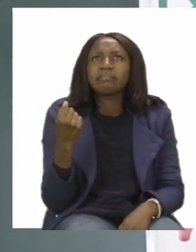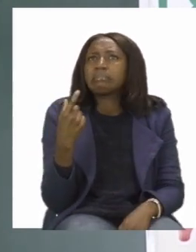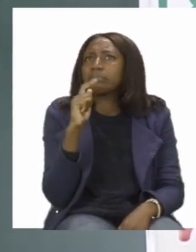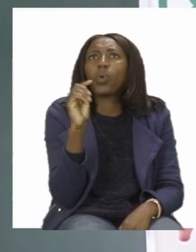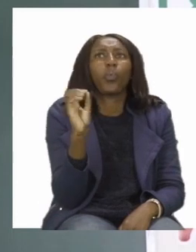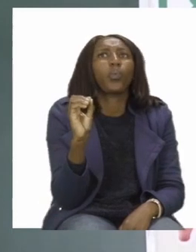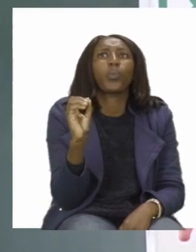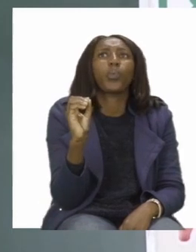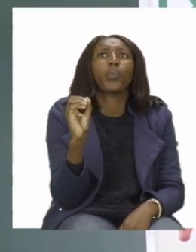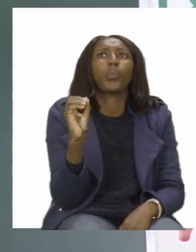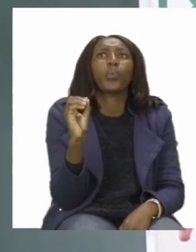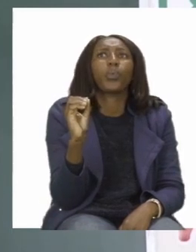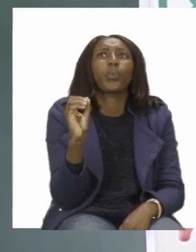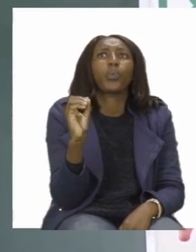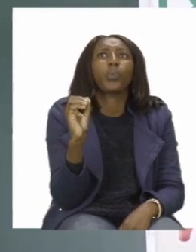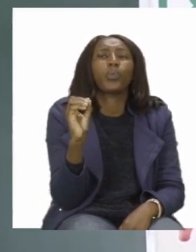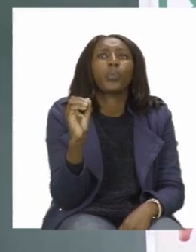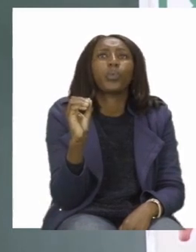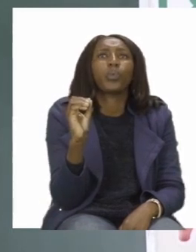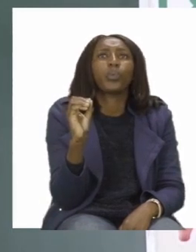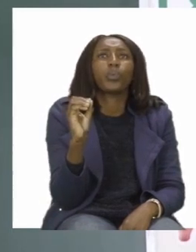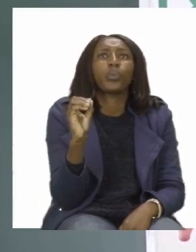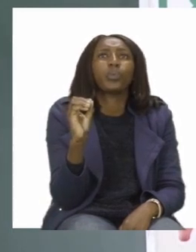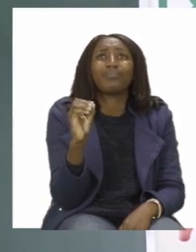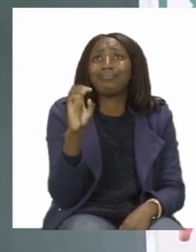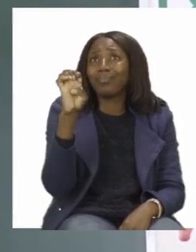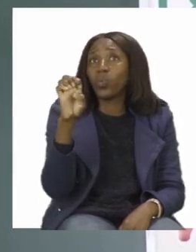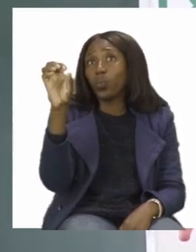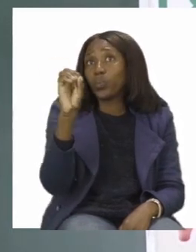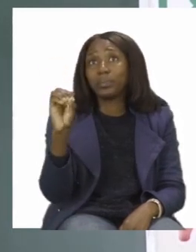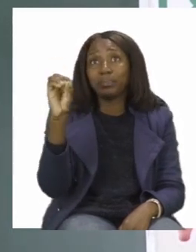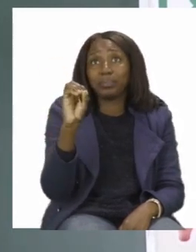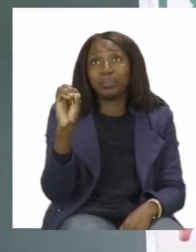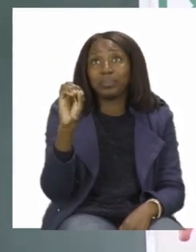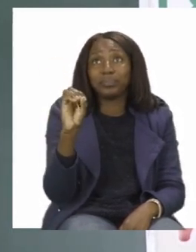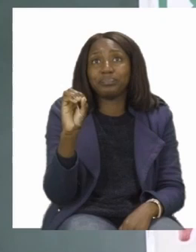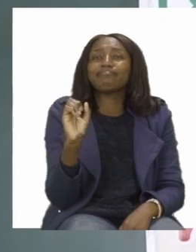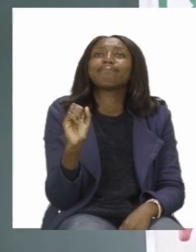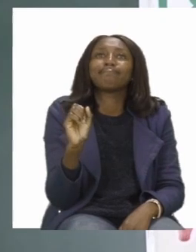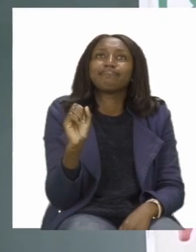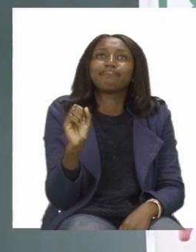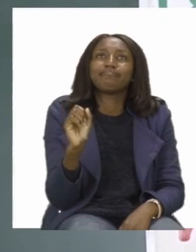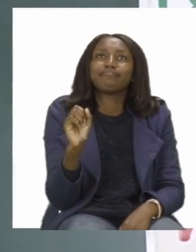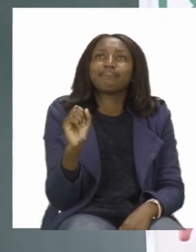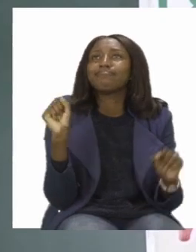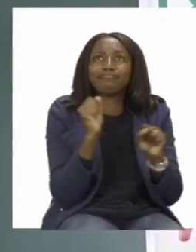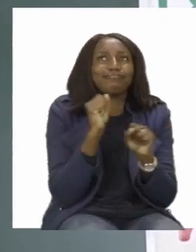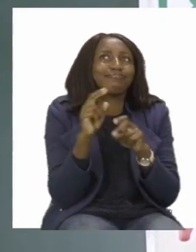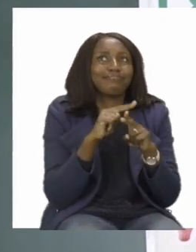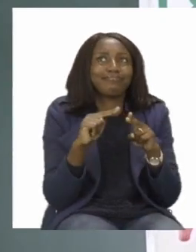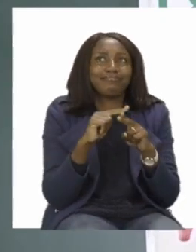no T. Oh, there it is, but there's no E next to that T. So we can't use that